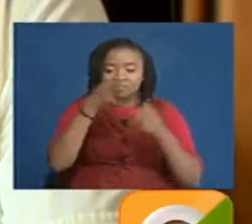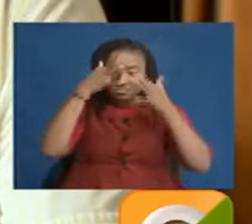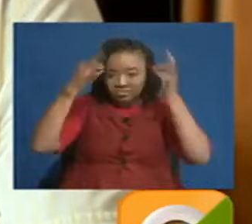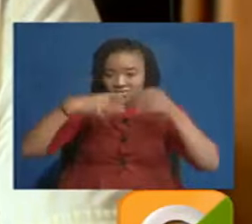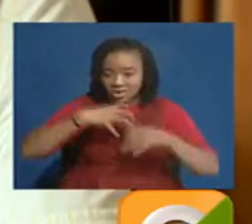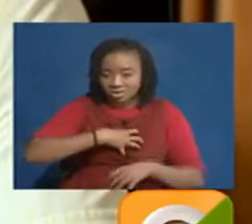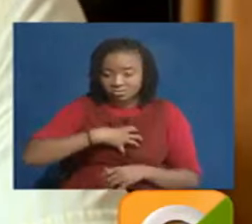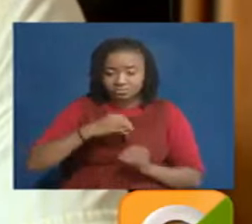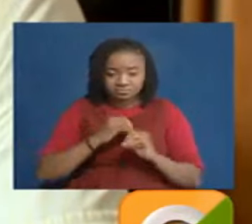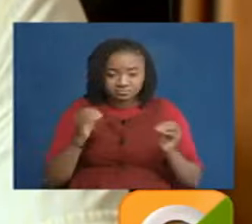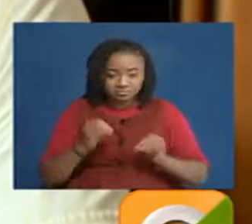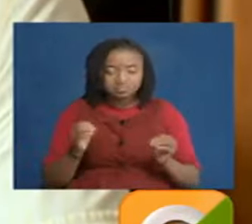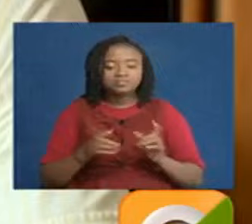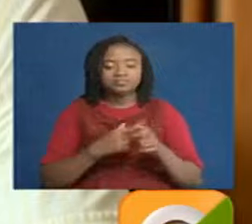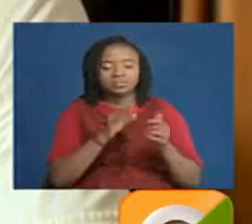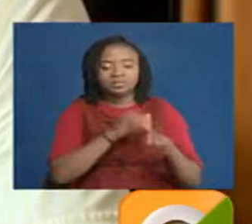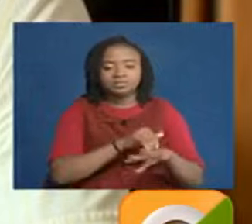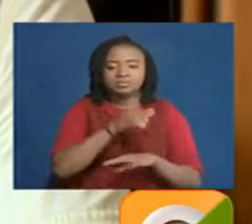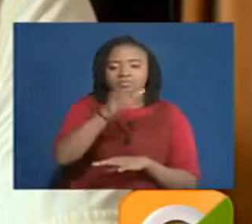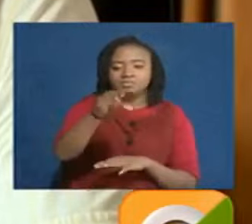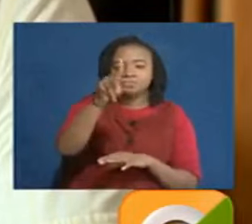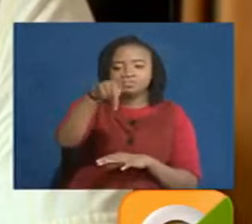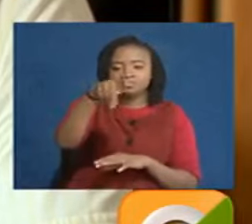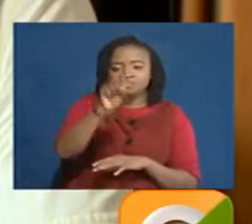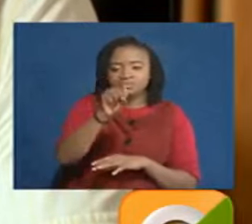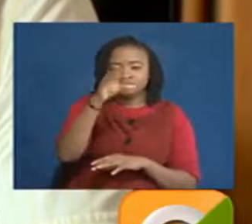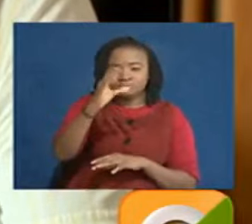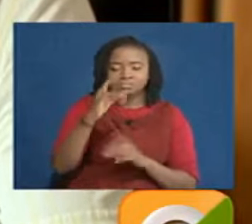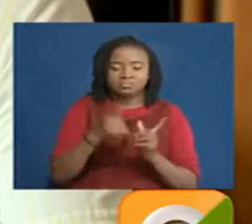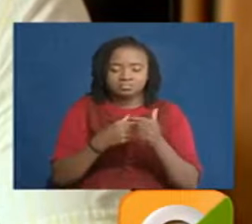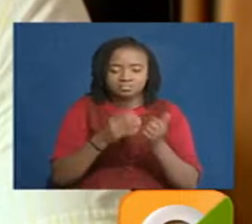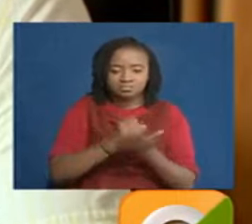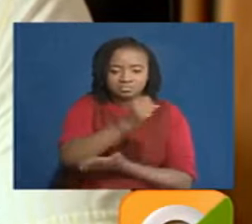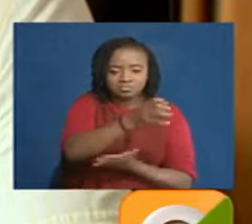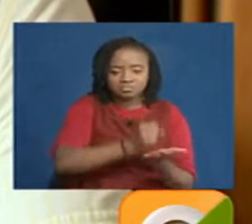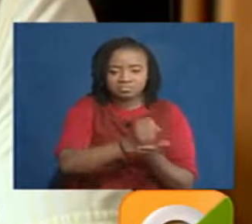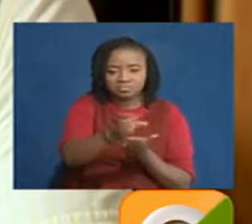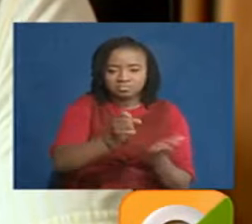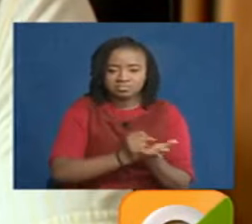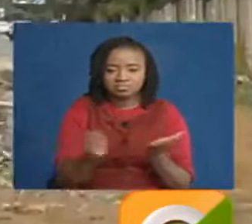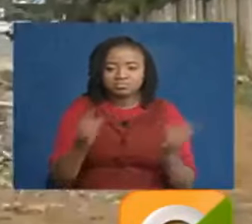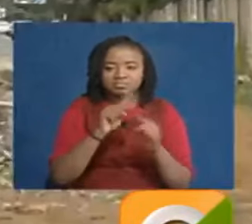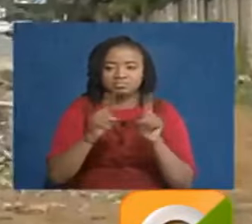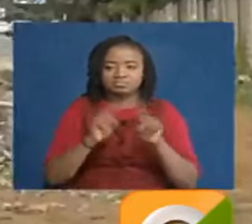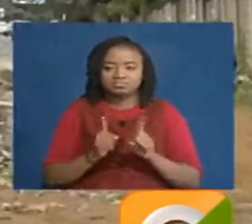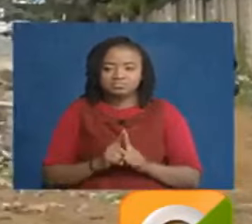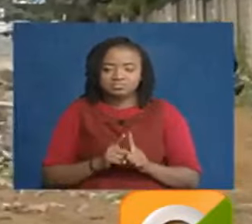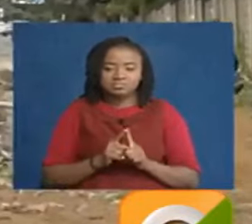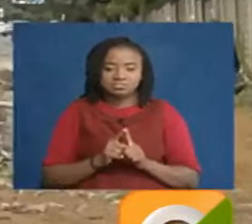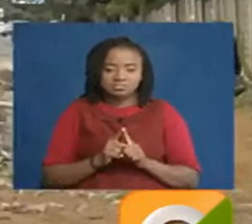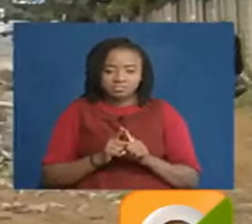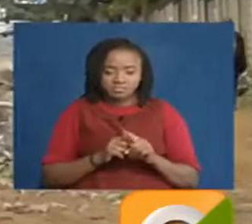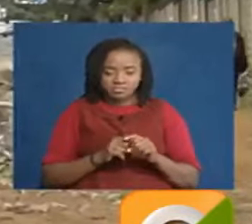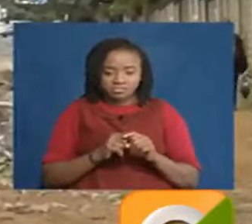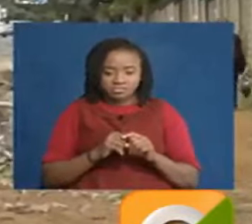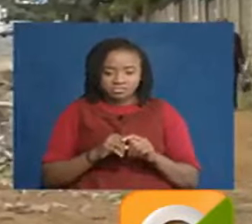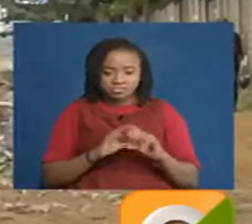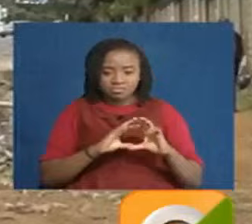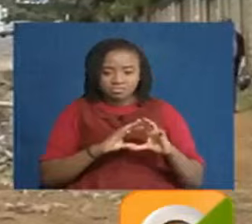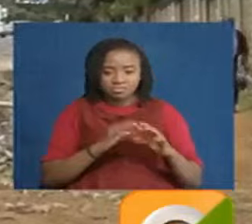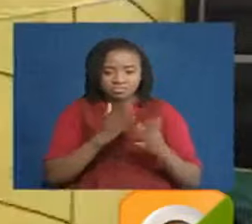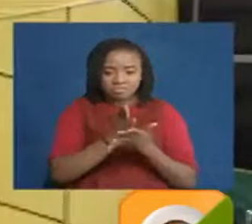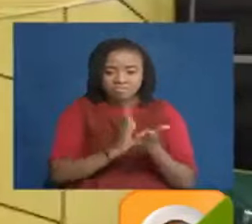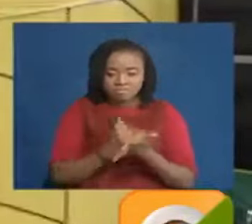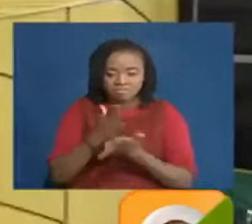sent to Public Service Commission for redeployment into the various agencies. However, a report released